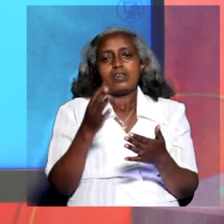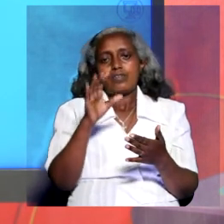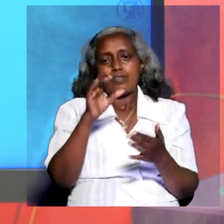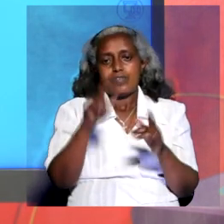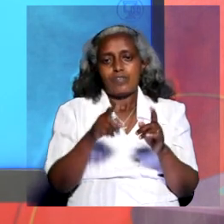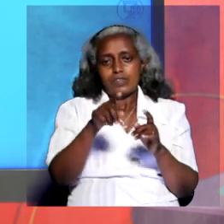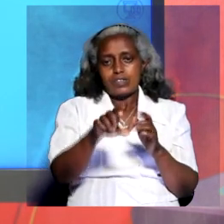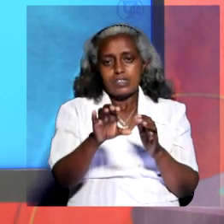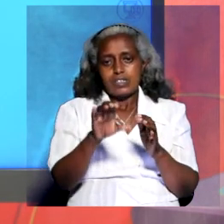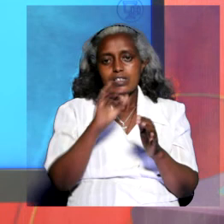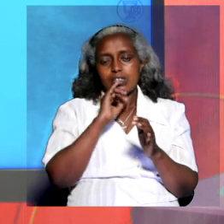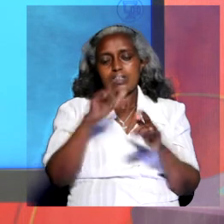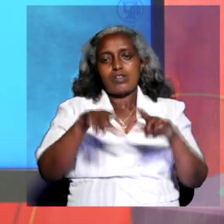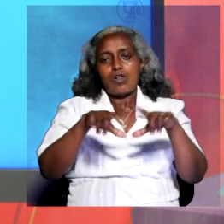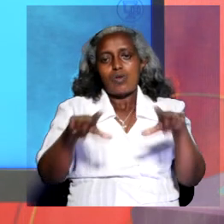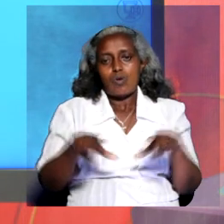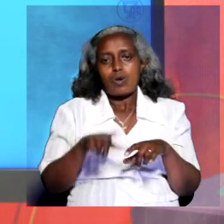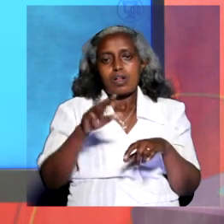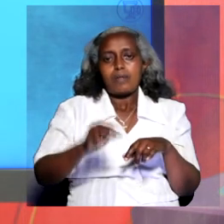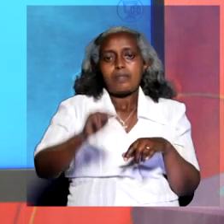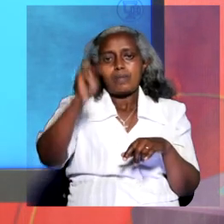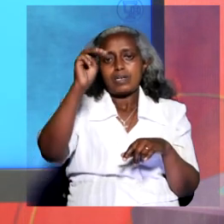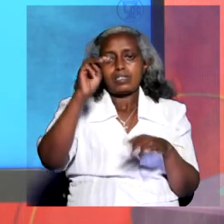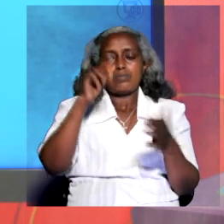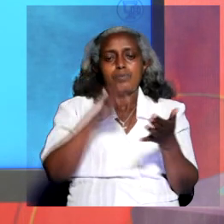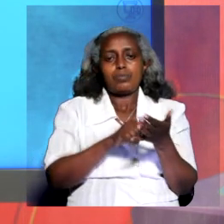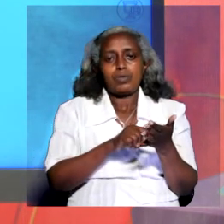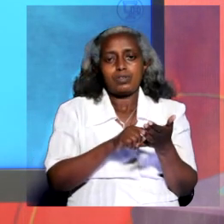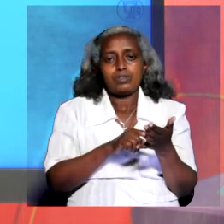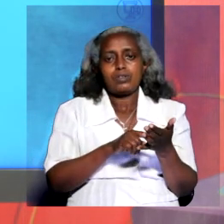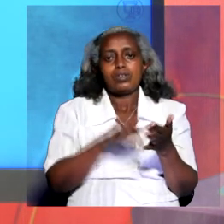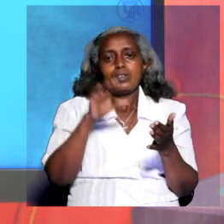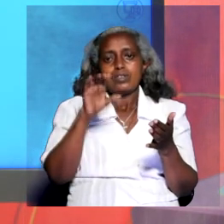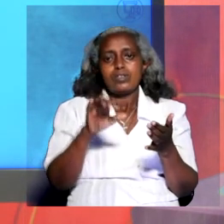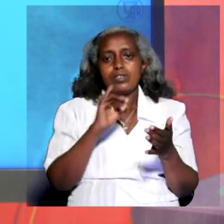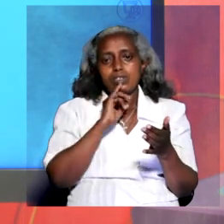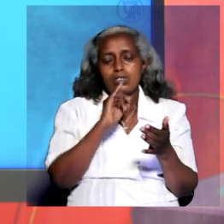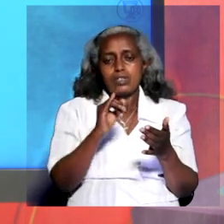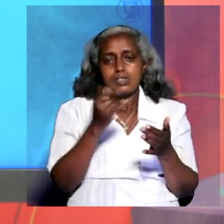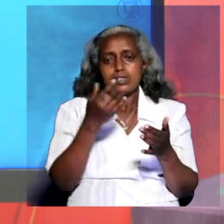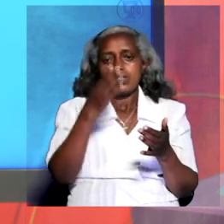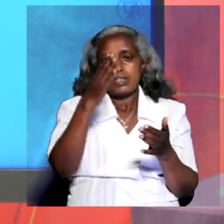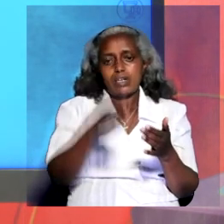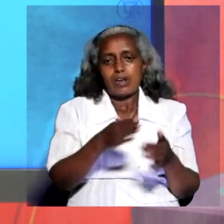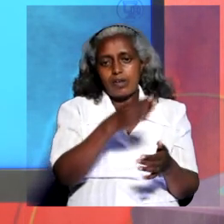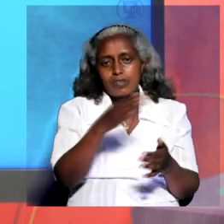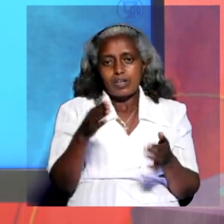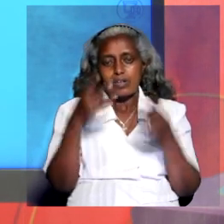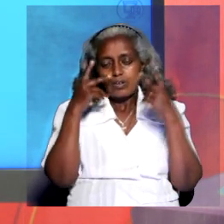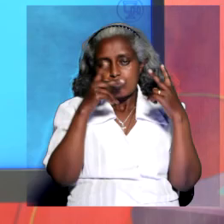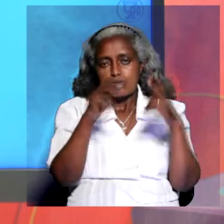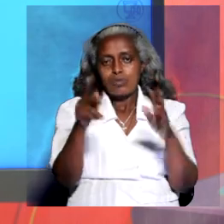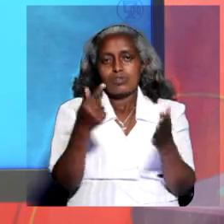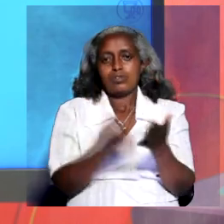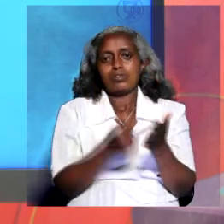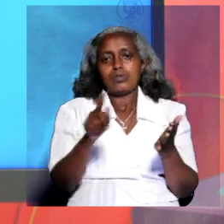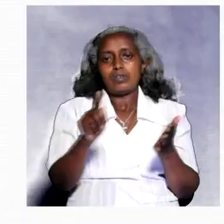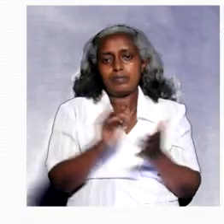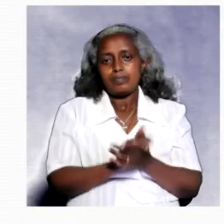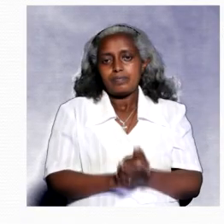c is a local maximum point. We can also see this graphically. Look this one.